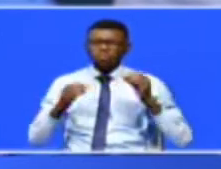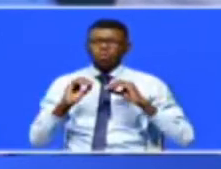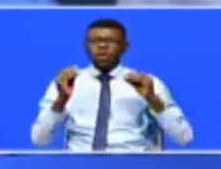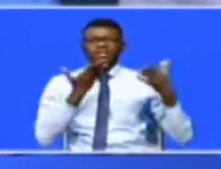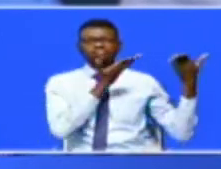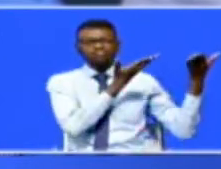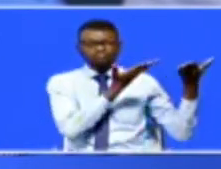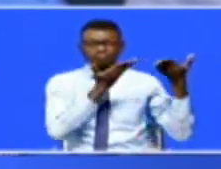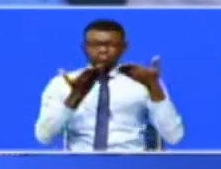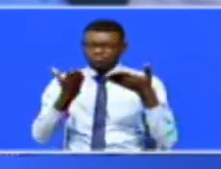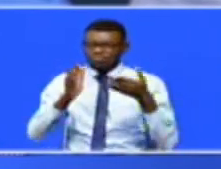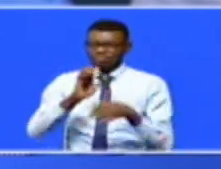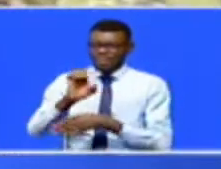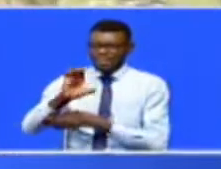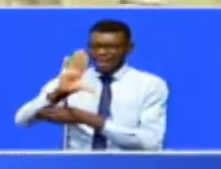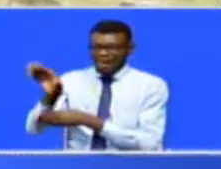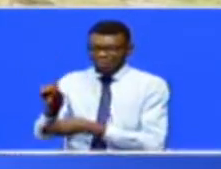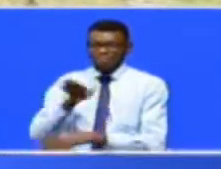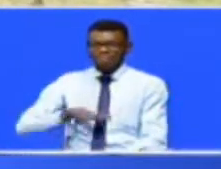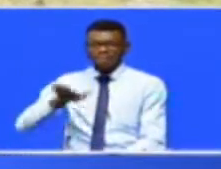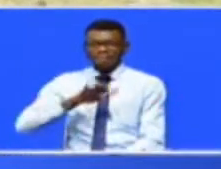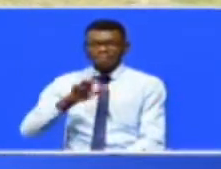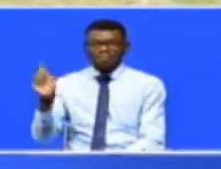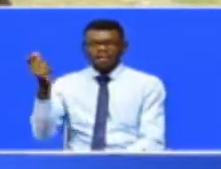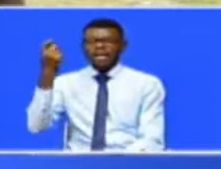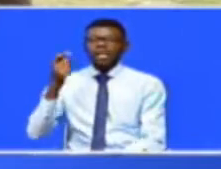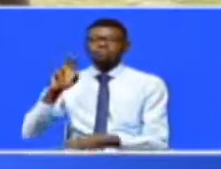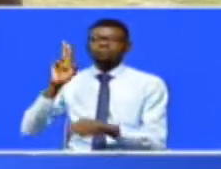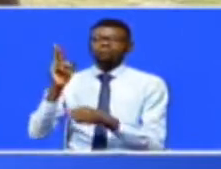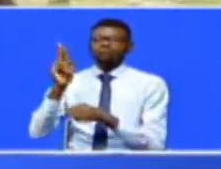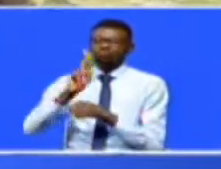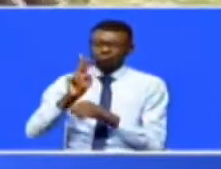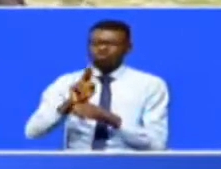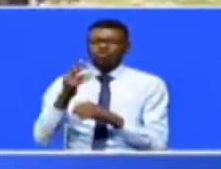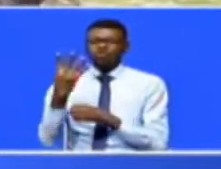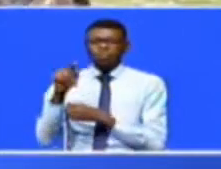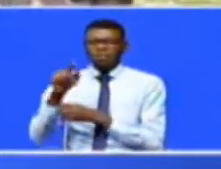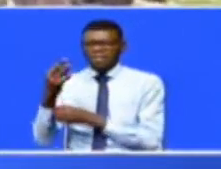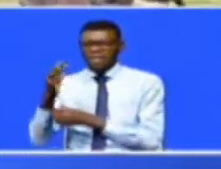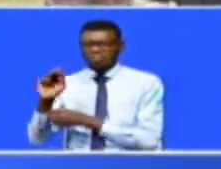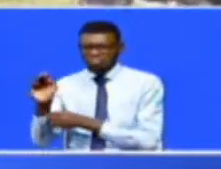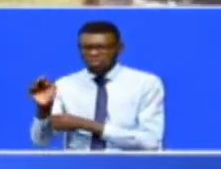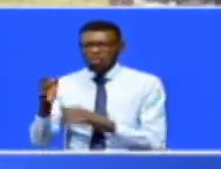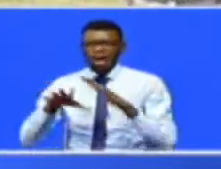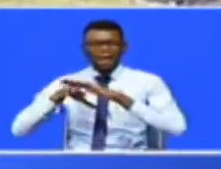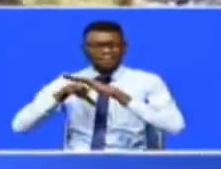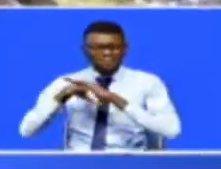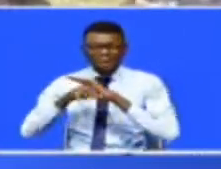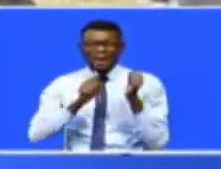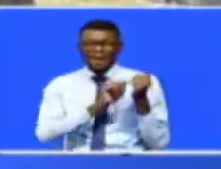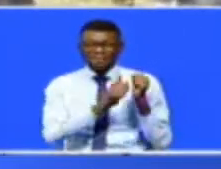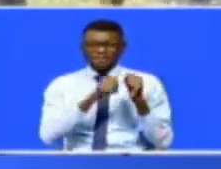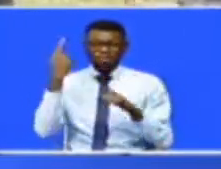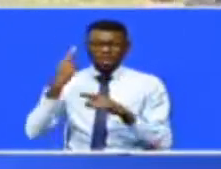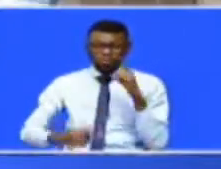from the East African region. Kenyans on average consume 4.3 million bags of maize per month, adding to a total annual consumption of